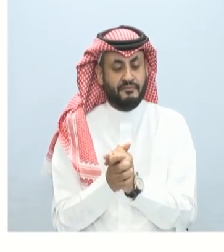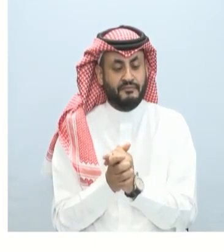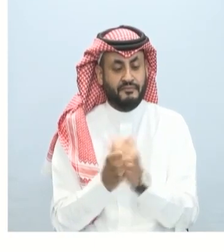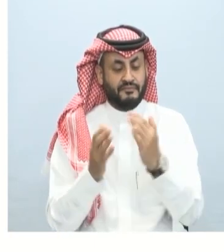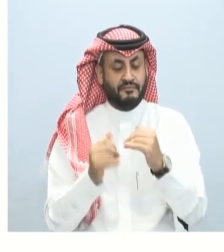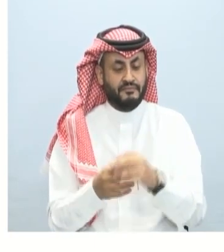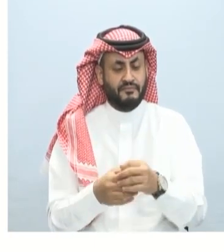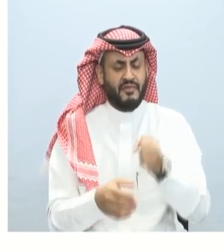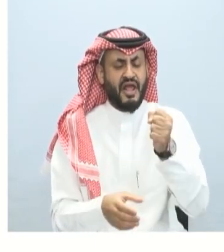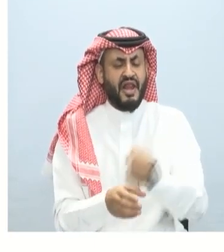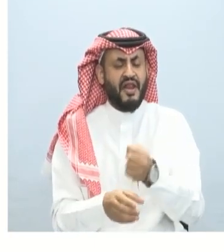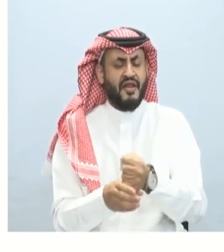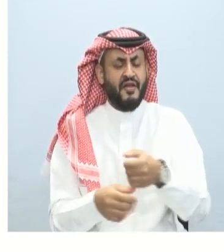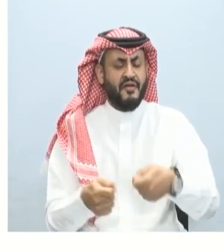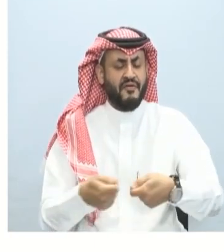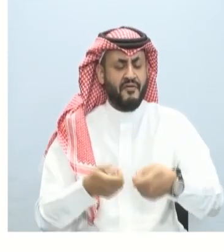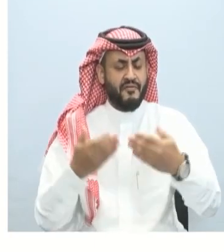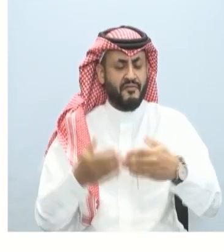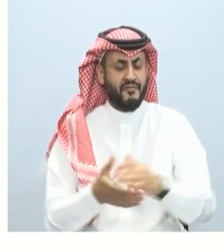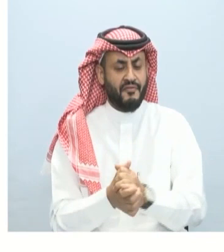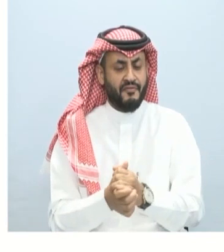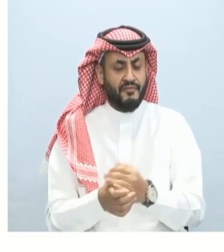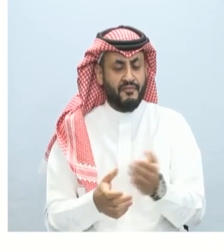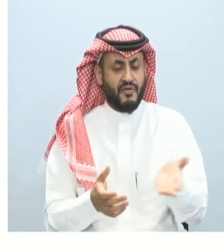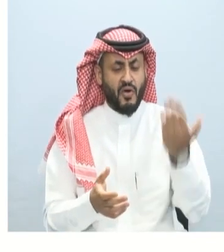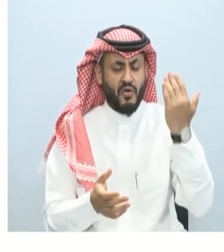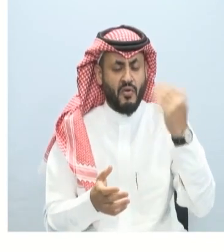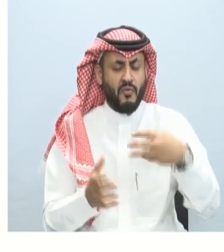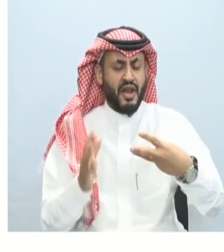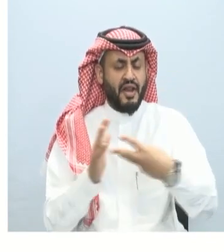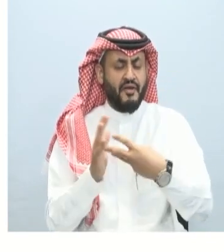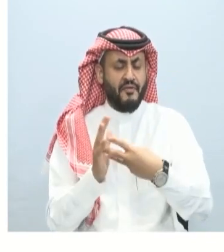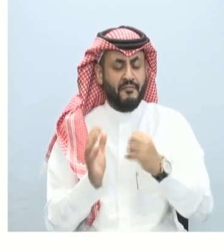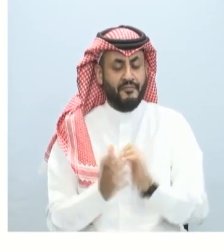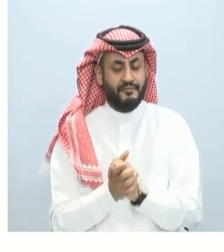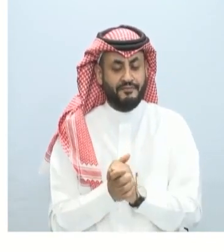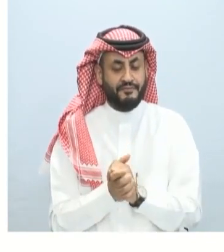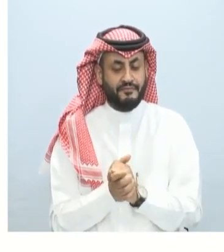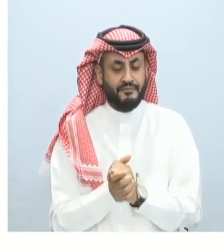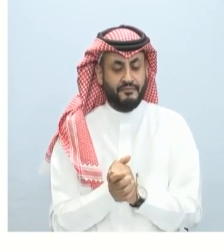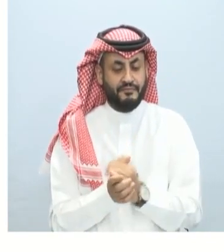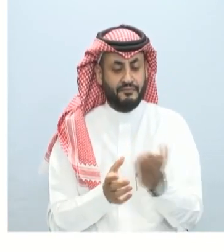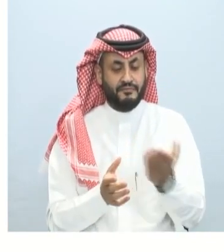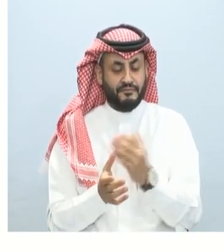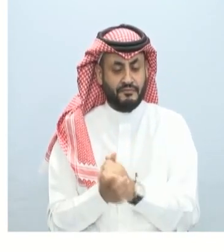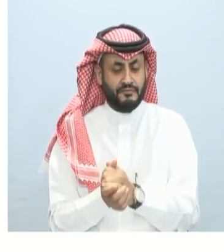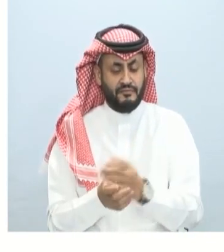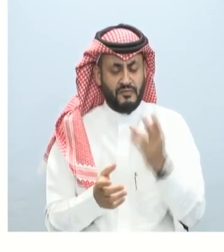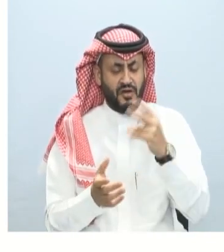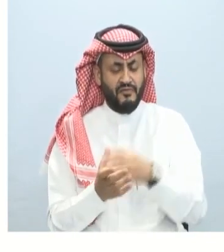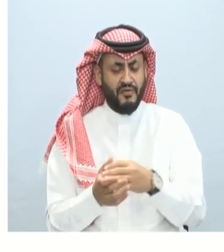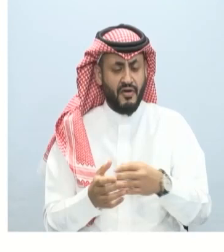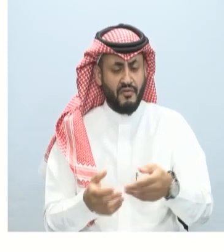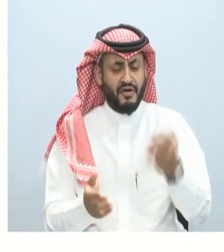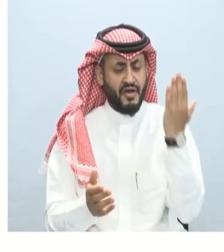Number 3, this coffee shop is where I studied when I was in college. So I can say, I used to study at